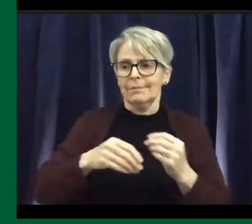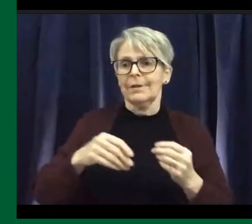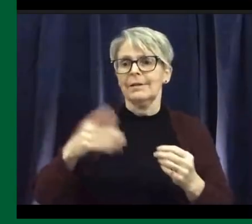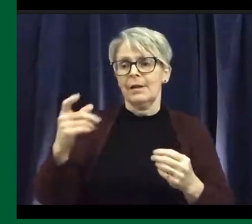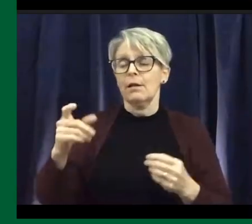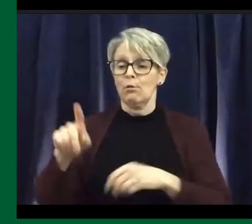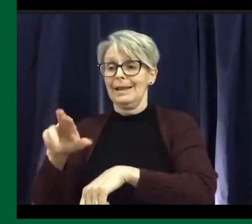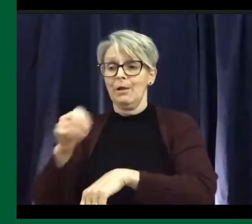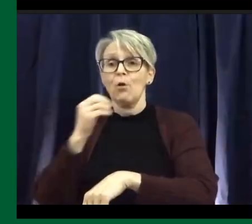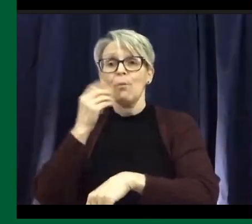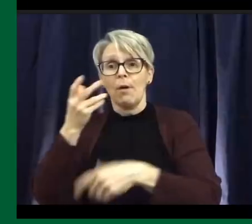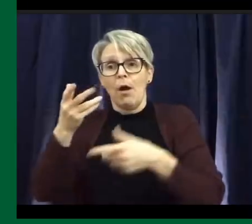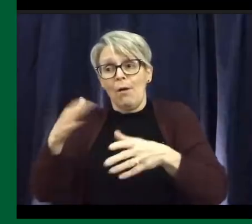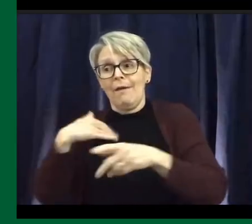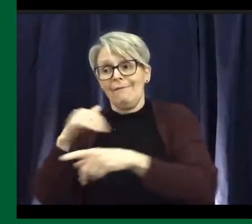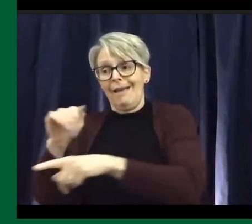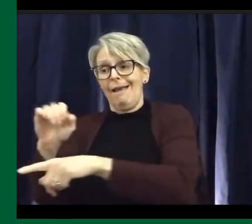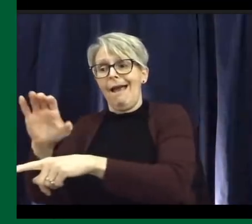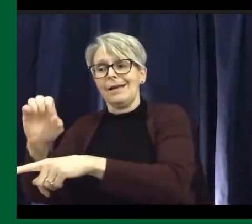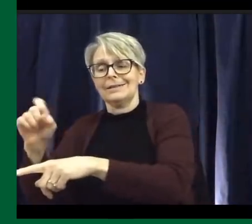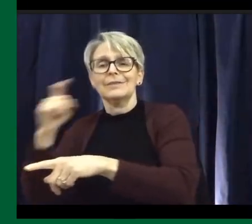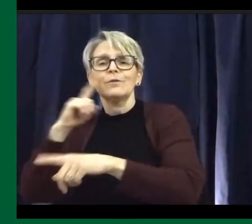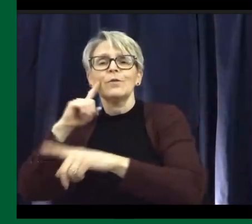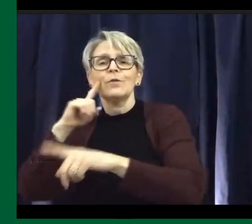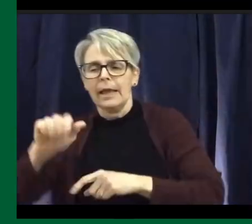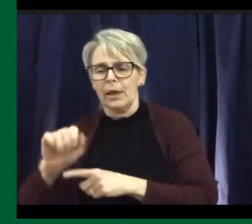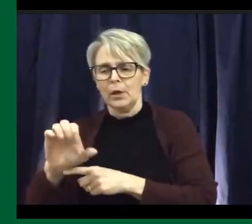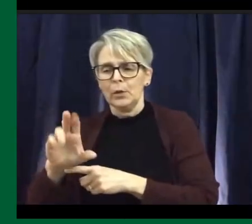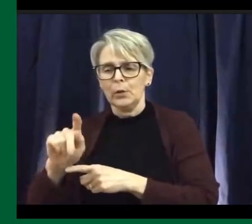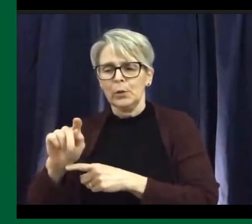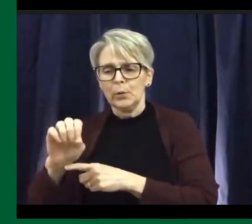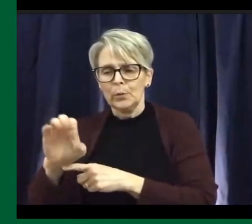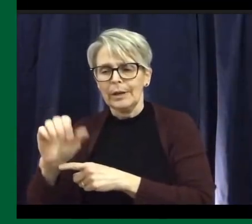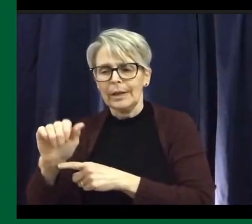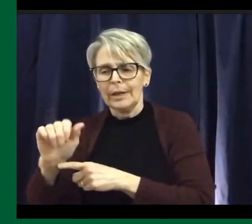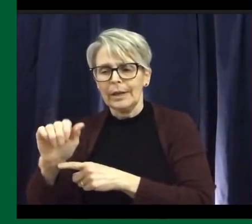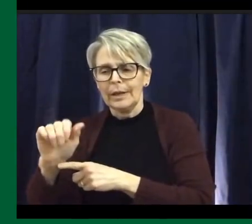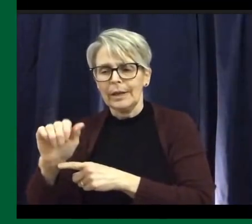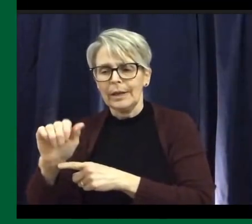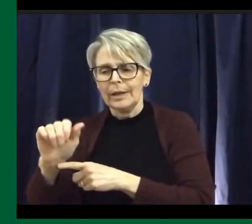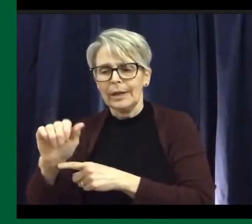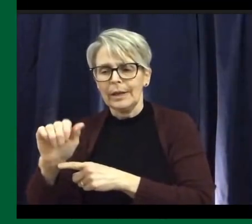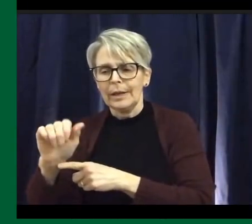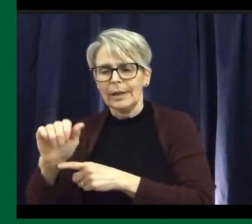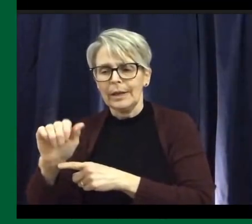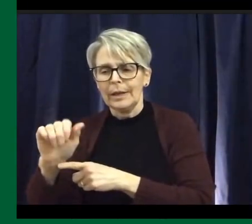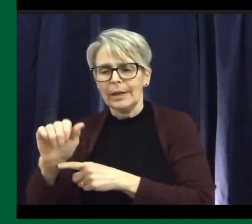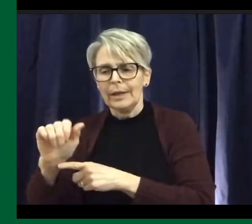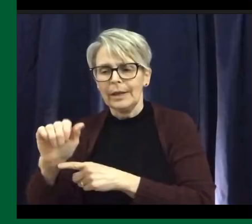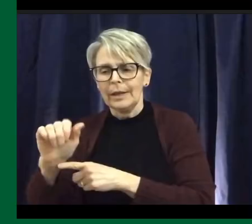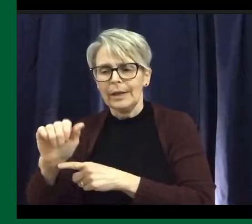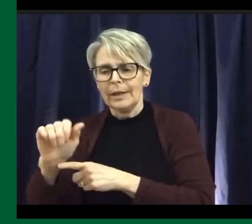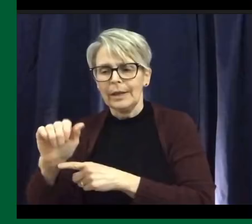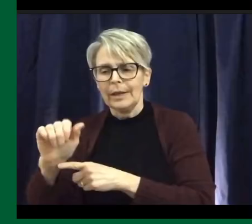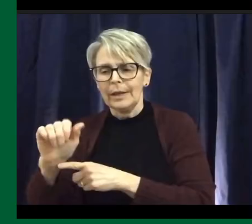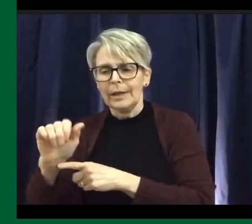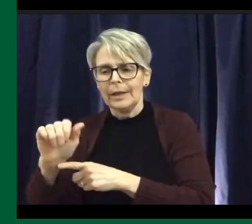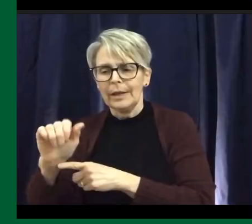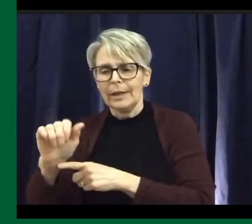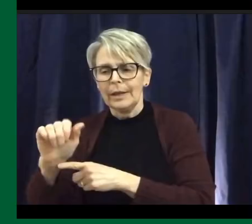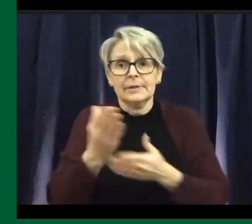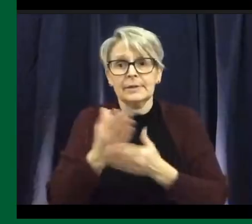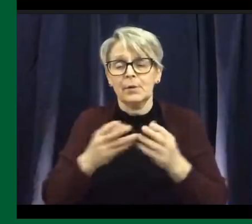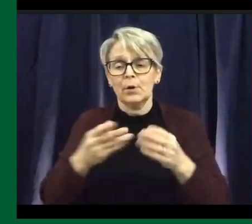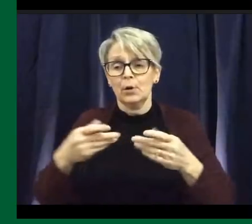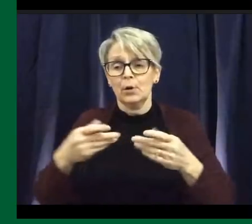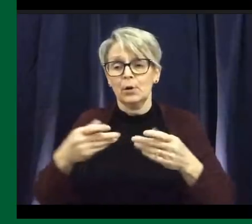the province to point-of-care testing, and our acute care sites. These are simple tests, are readily available, and some of the new sites that will be